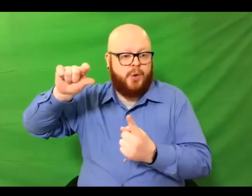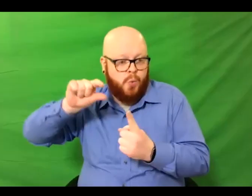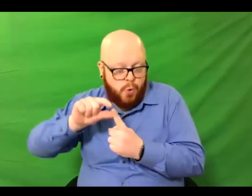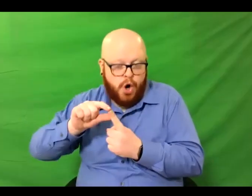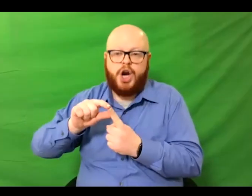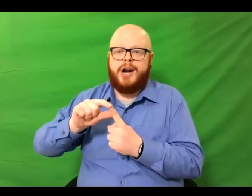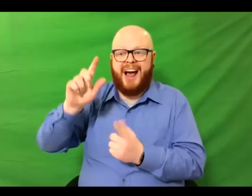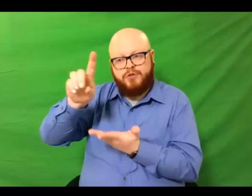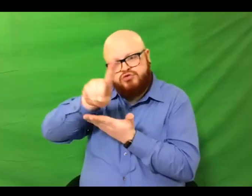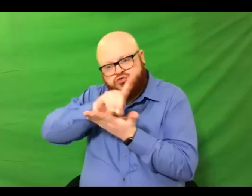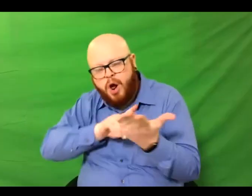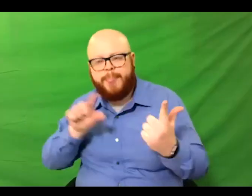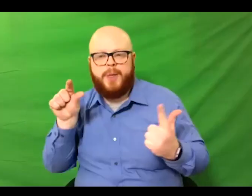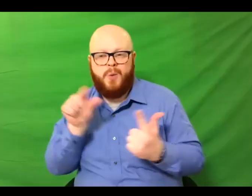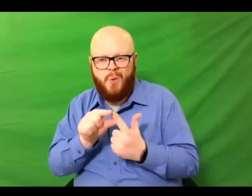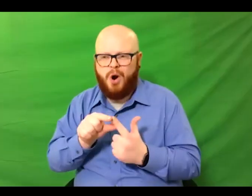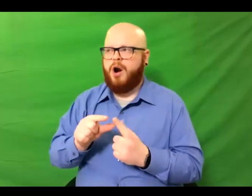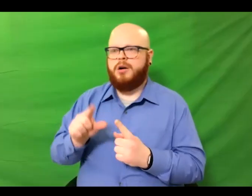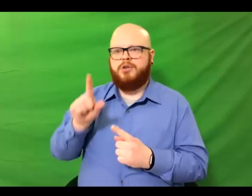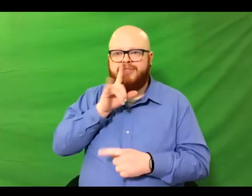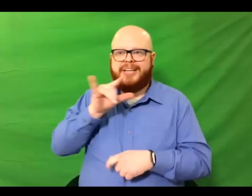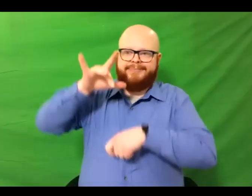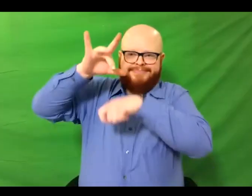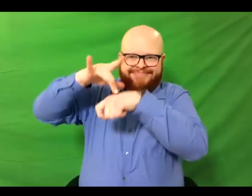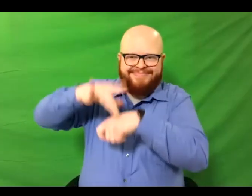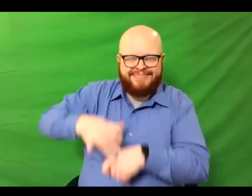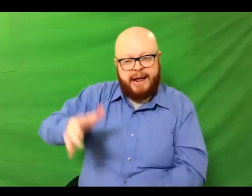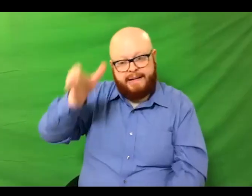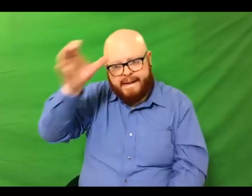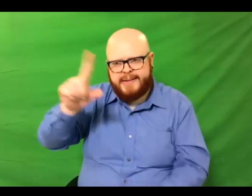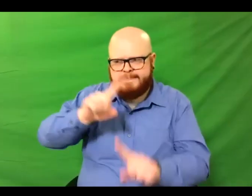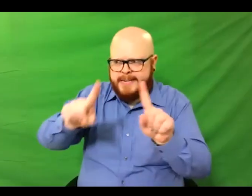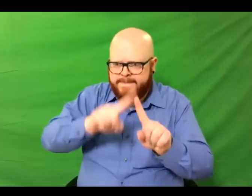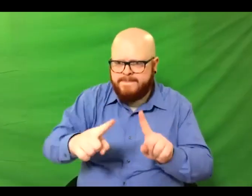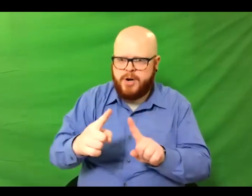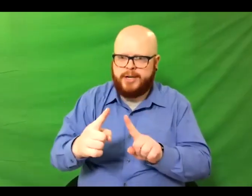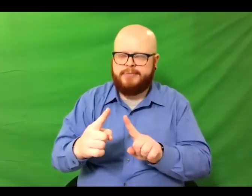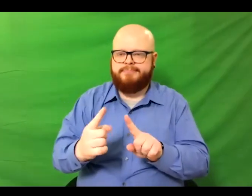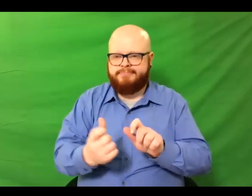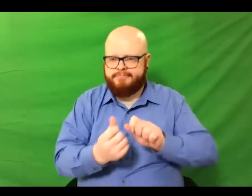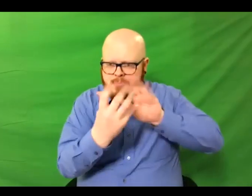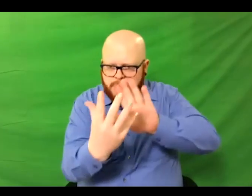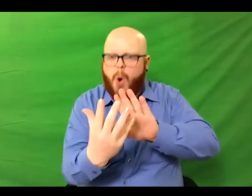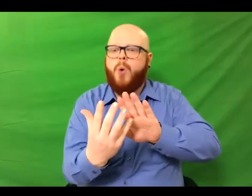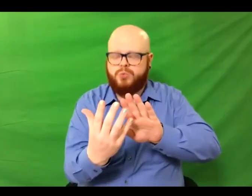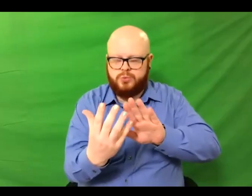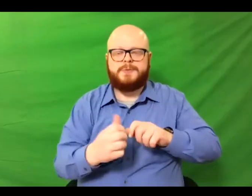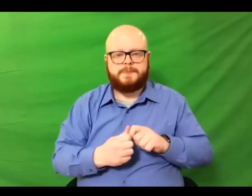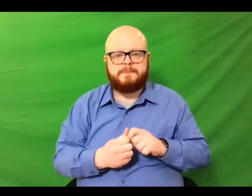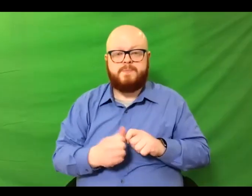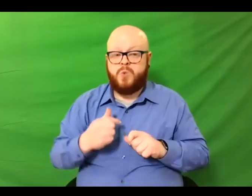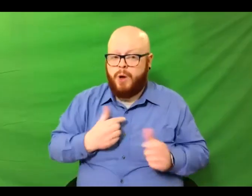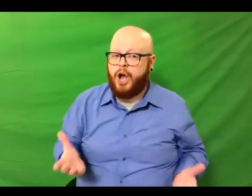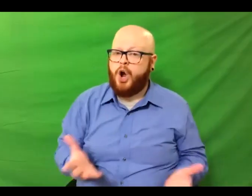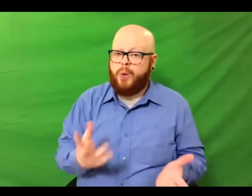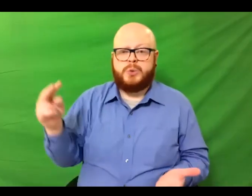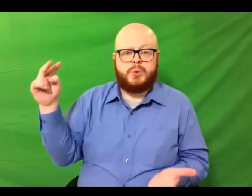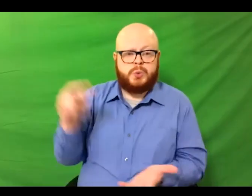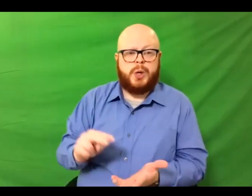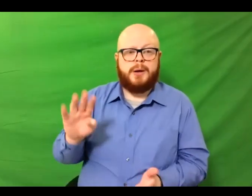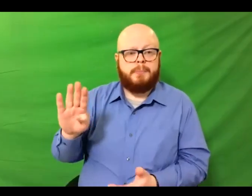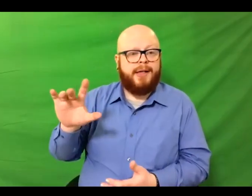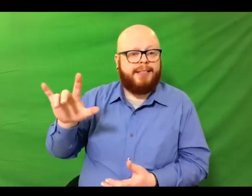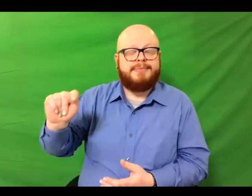many different points of contact with that concept of 3. So I would encourage that you go look at the BL2 resources because they have them on both